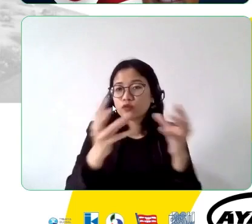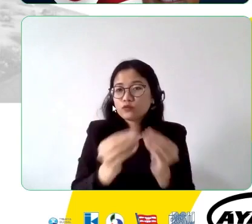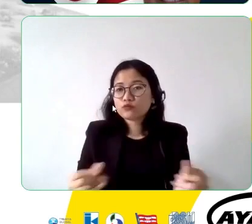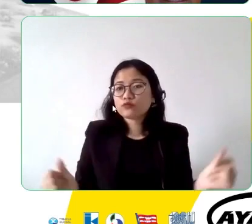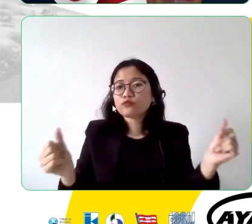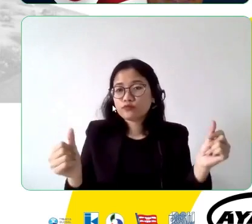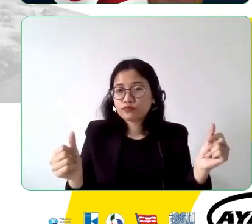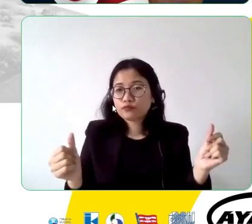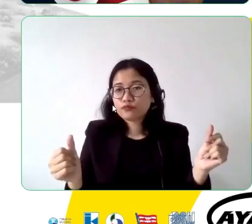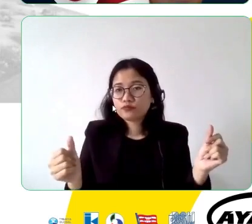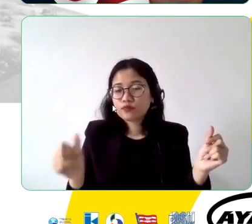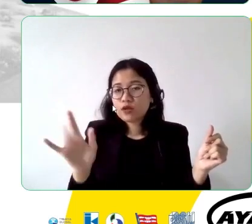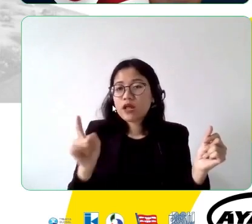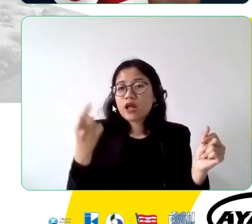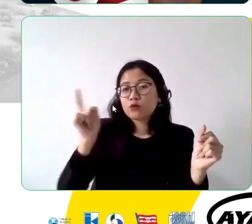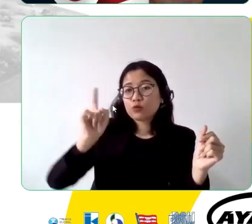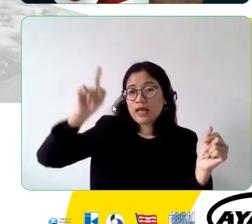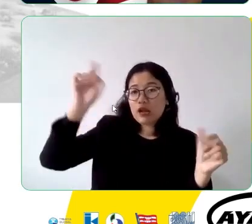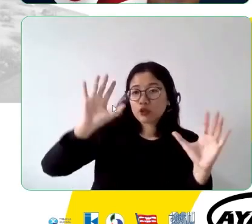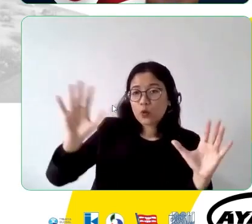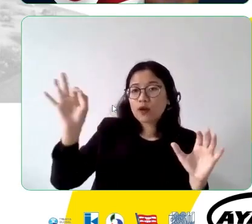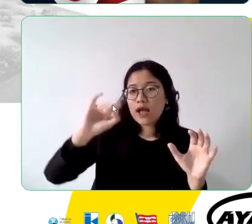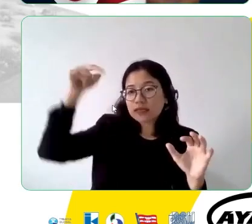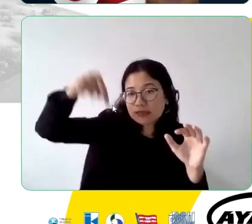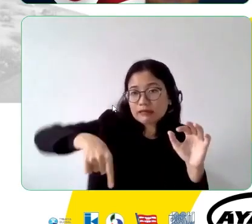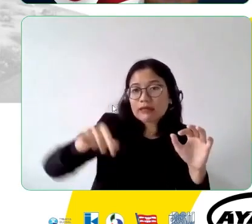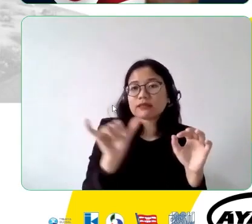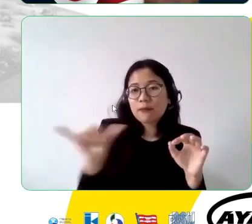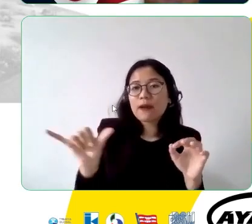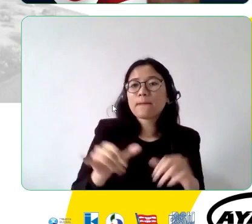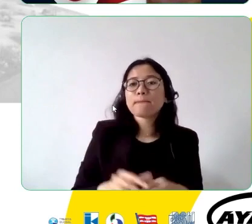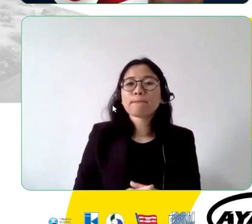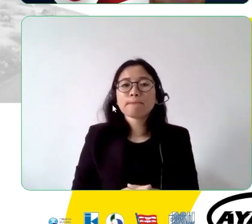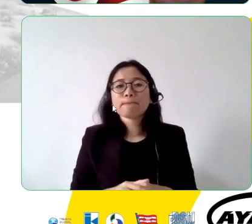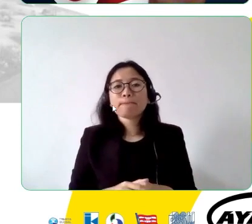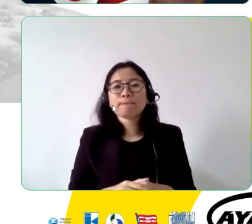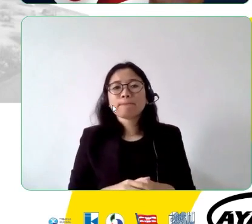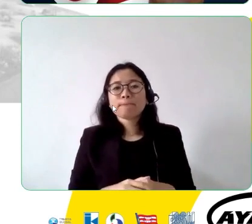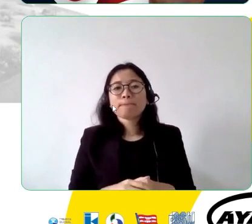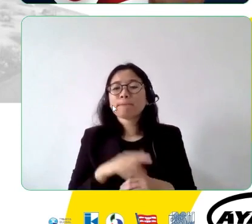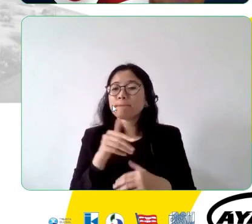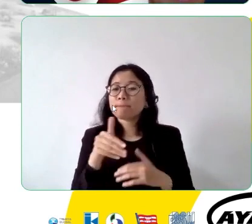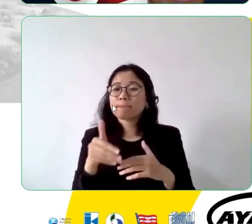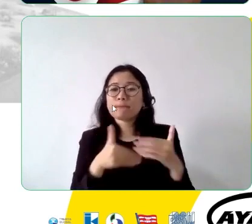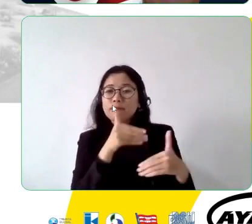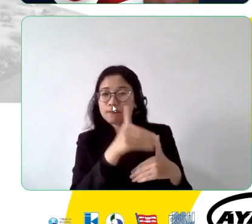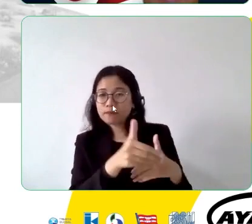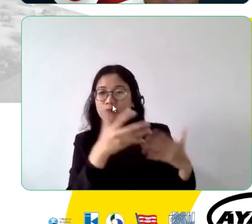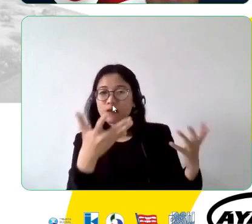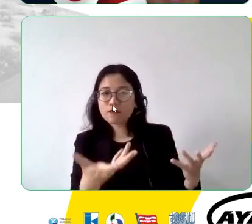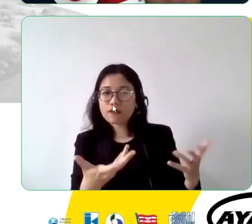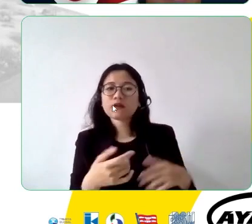as the South Pole. And this also affected to the increasing of global sea level